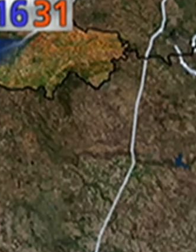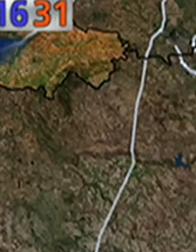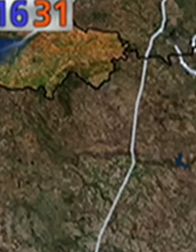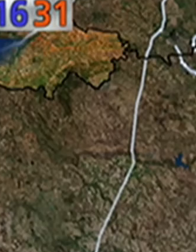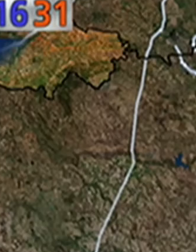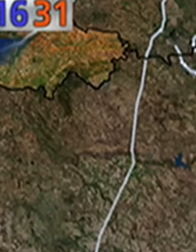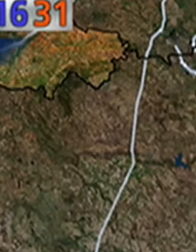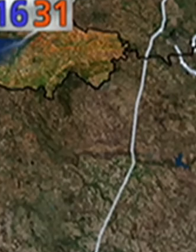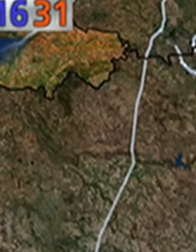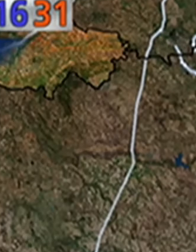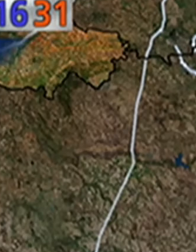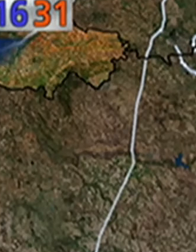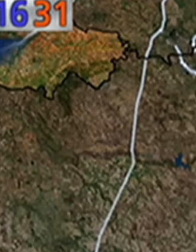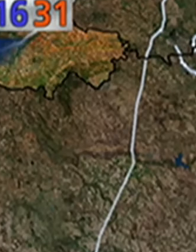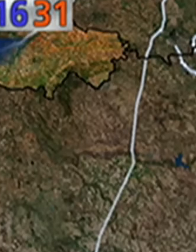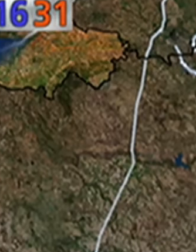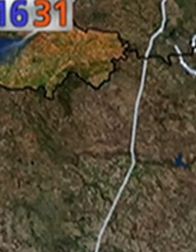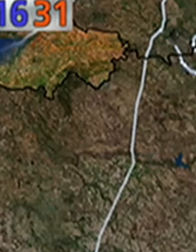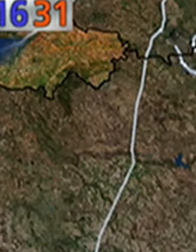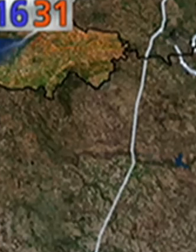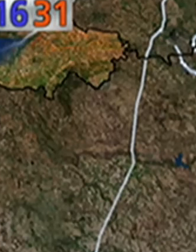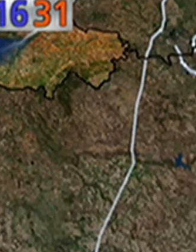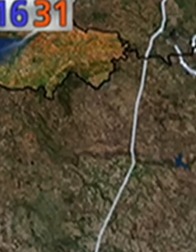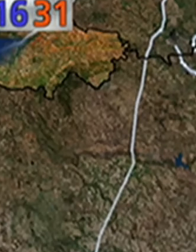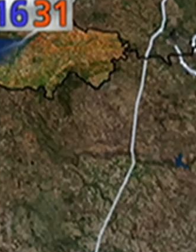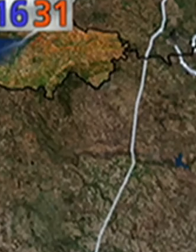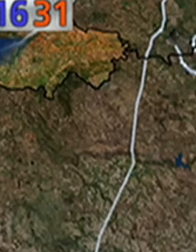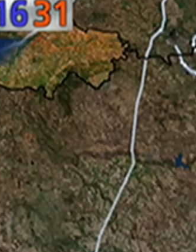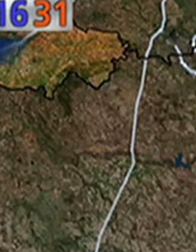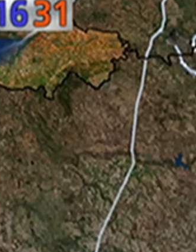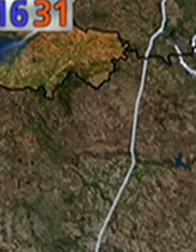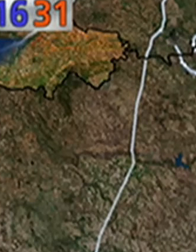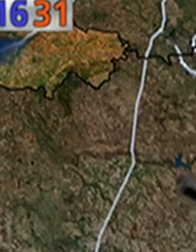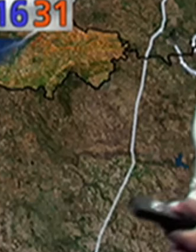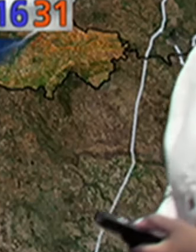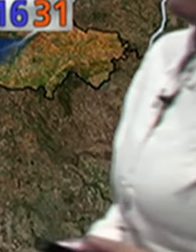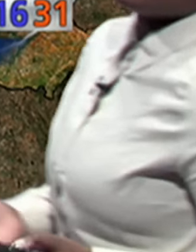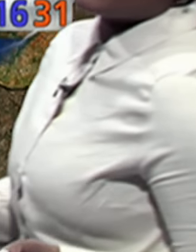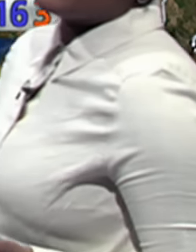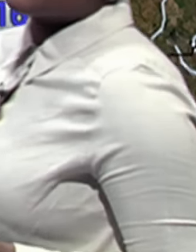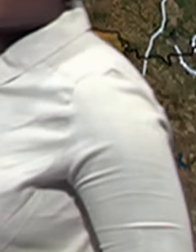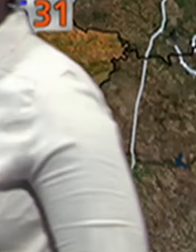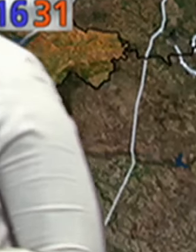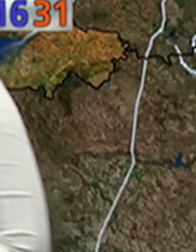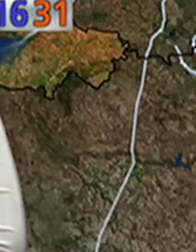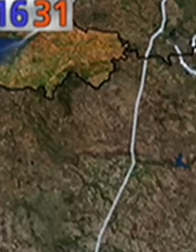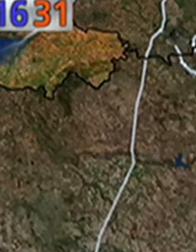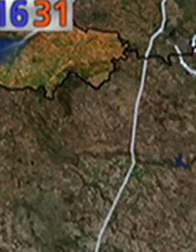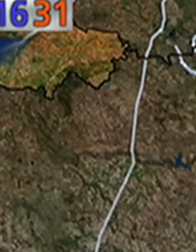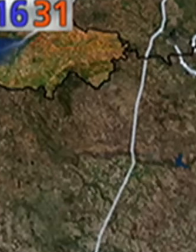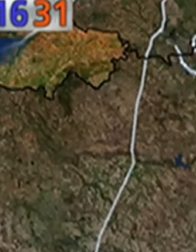di le 32 Rustenburg yona e tla be ke mo go digrata di le 34